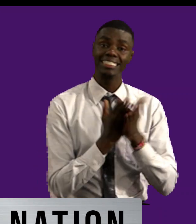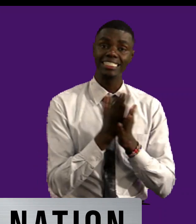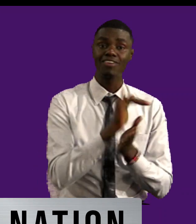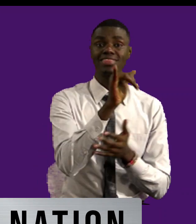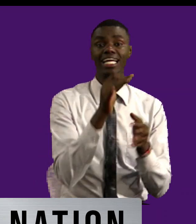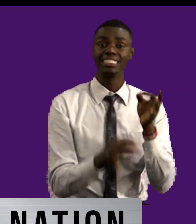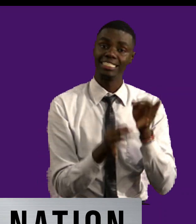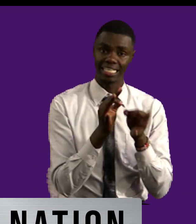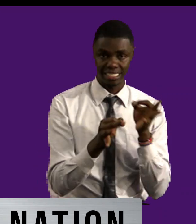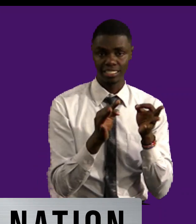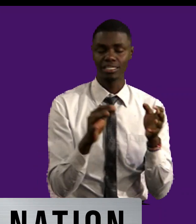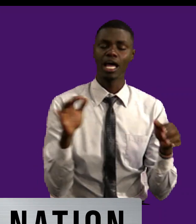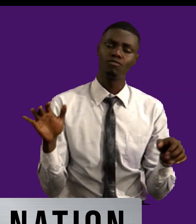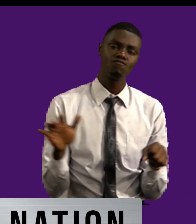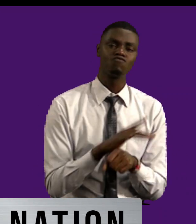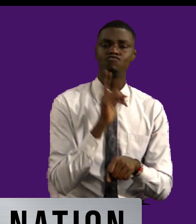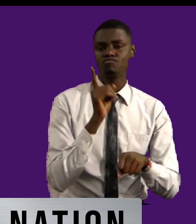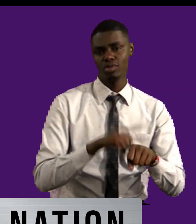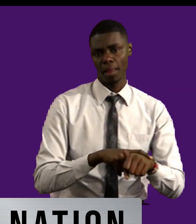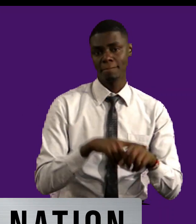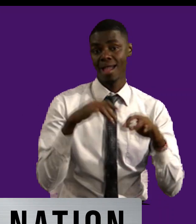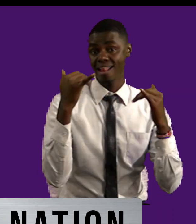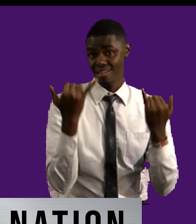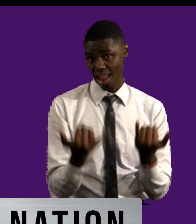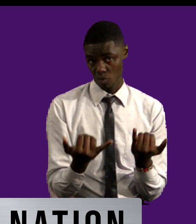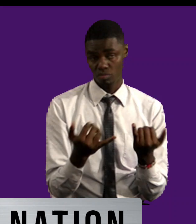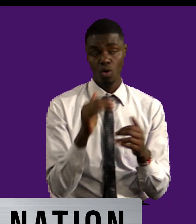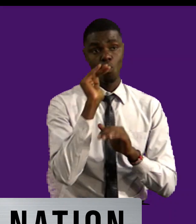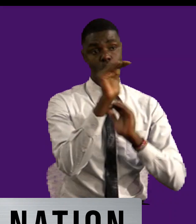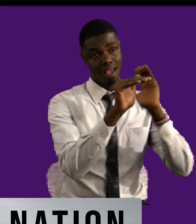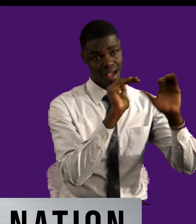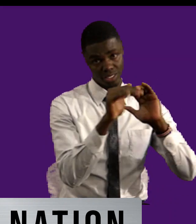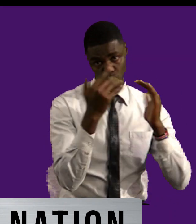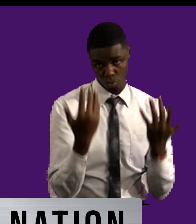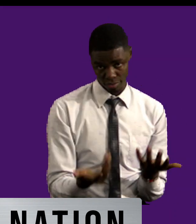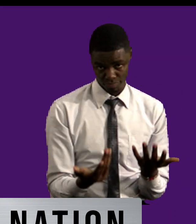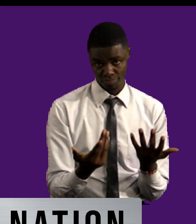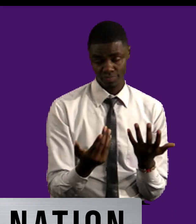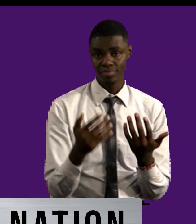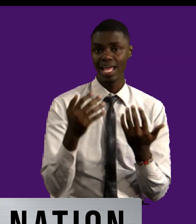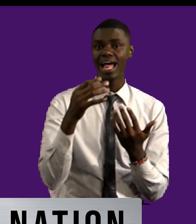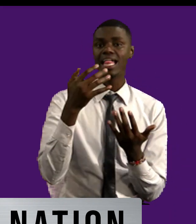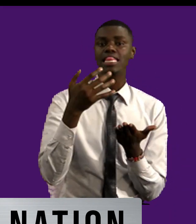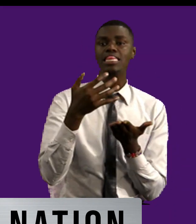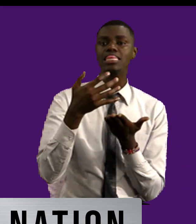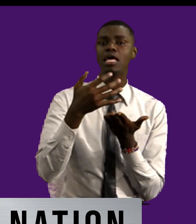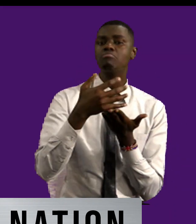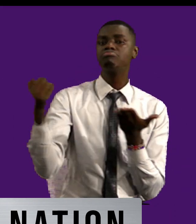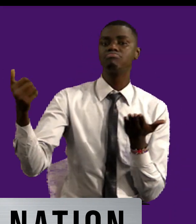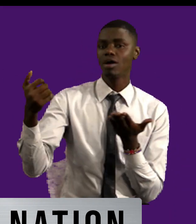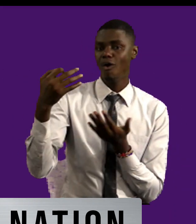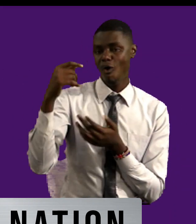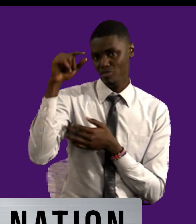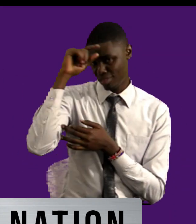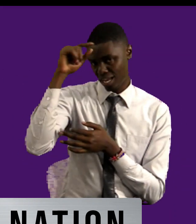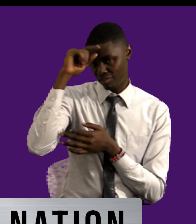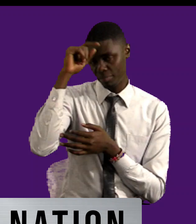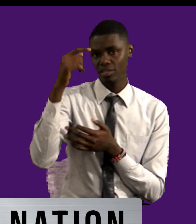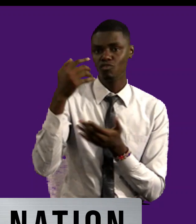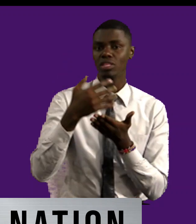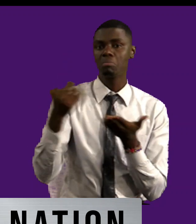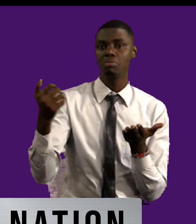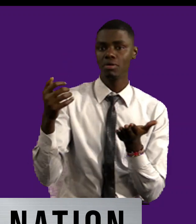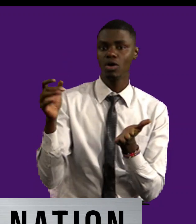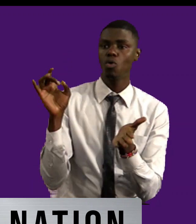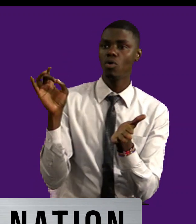that justice at all times. Now, as we call for the removal of the government, for the